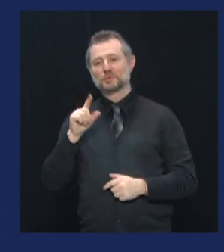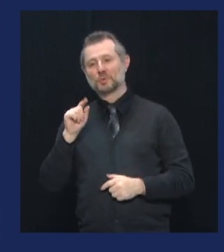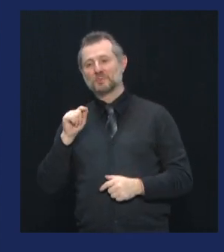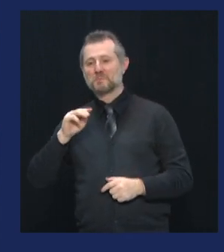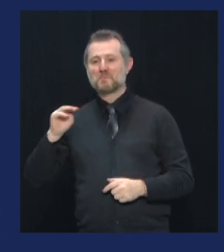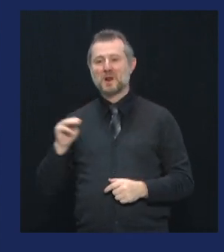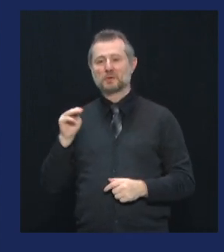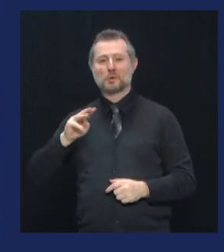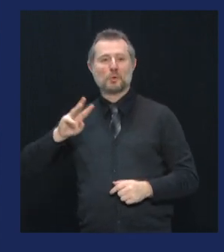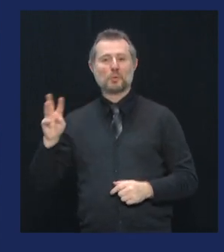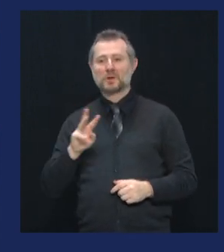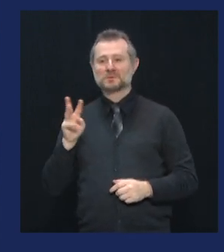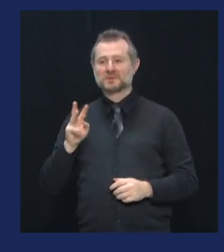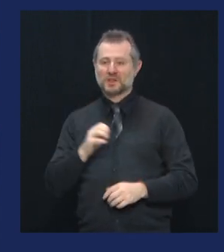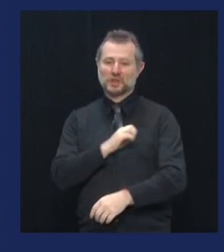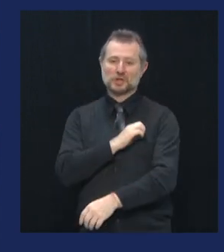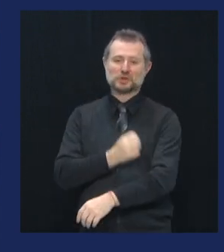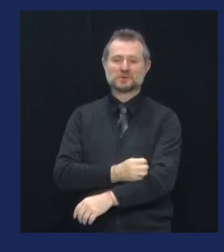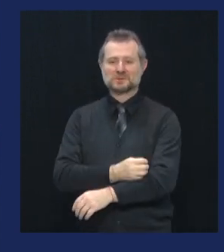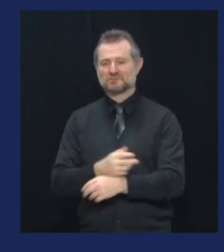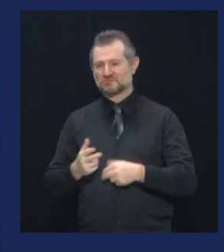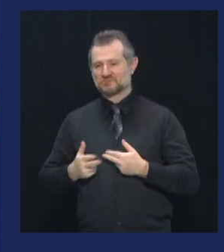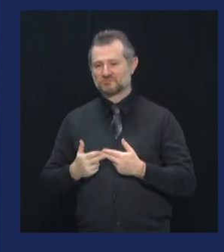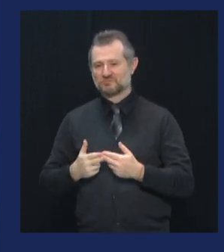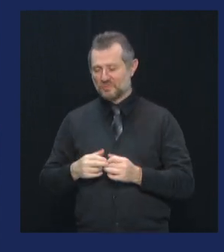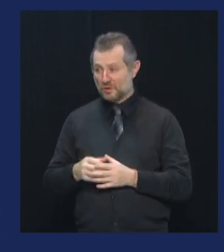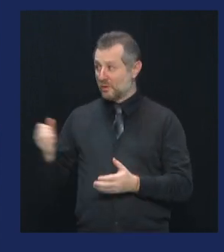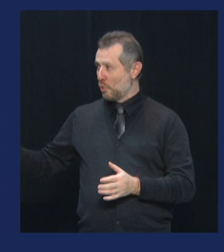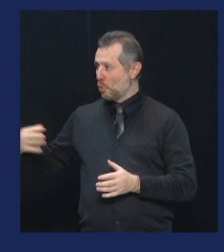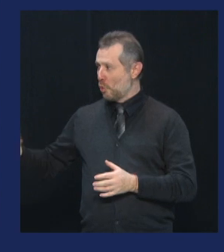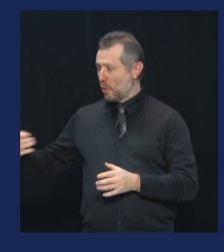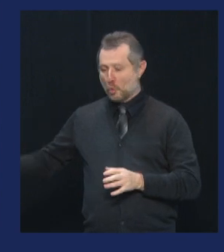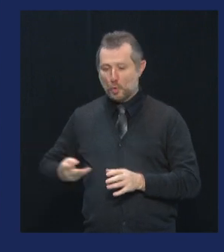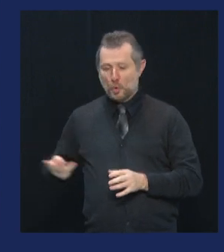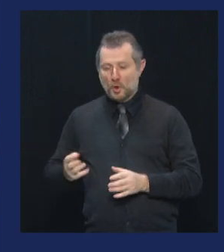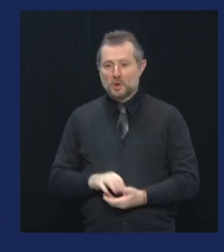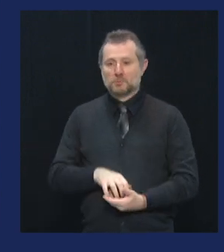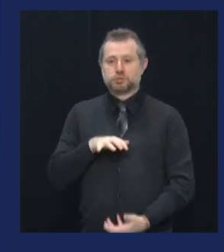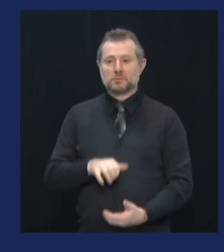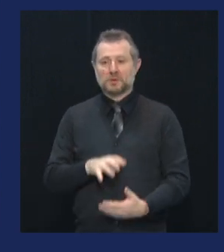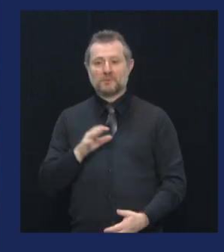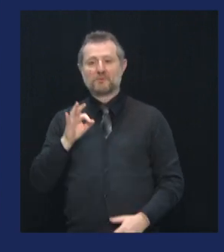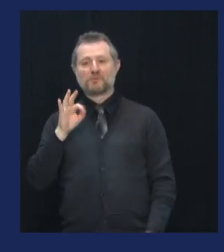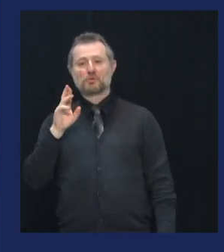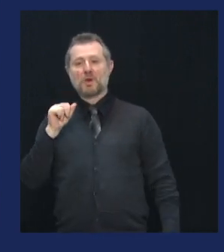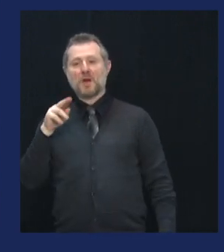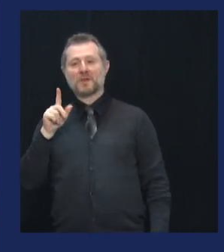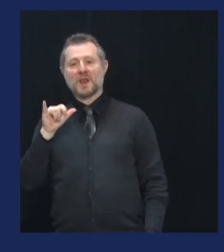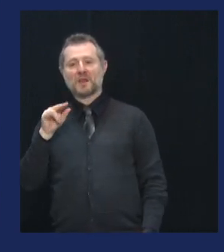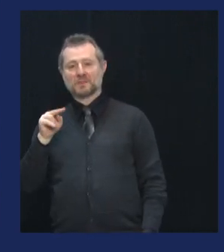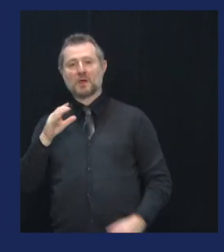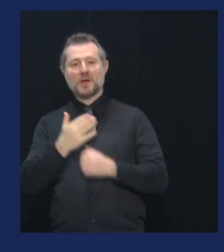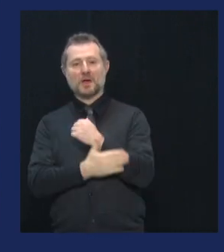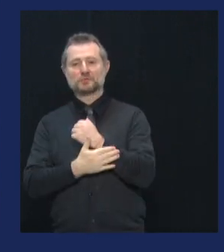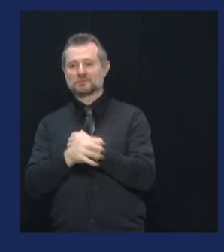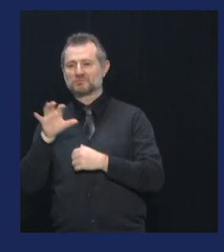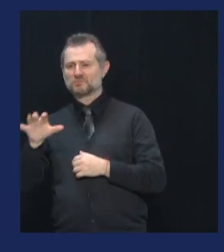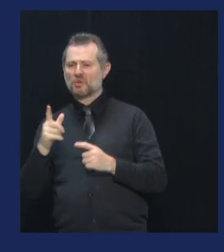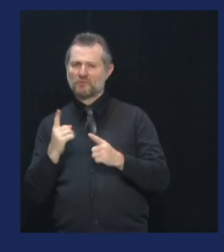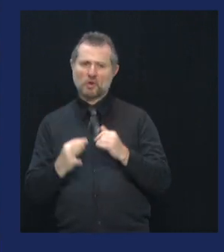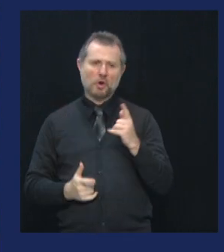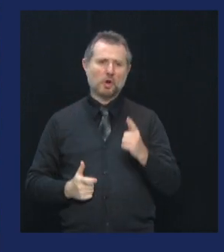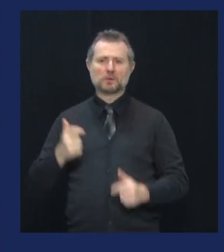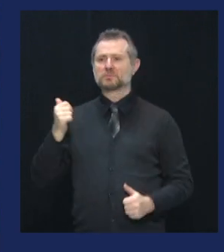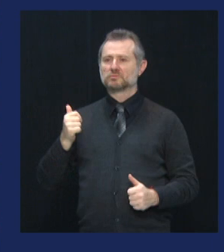battery storage project in Franklin County in northern New York, one of the largest storage projects in the United States of